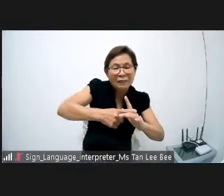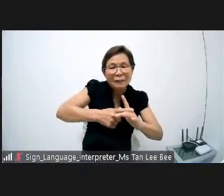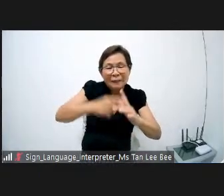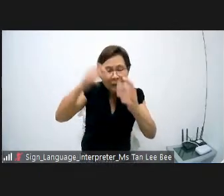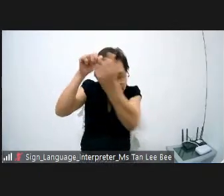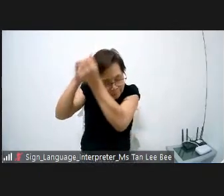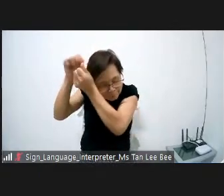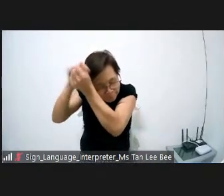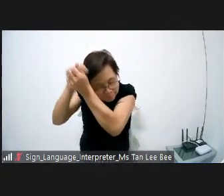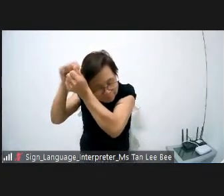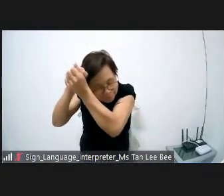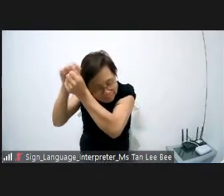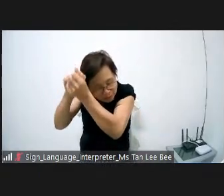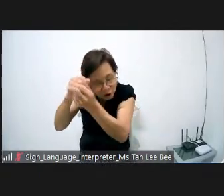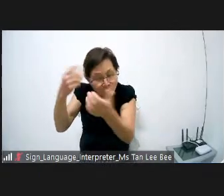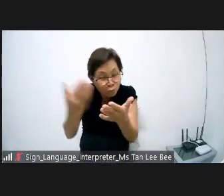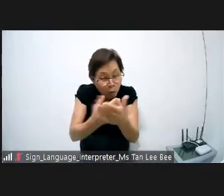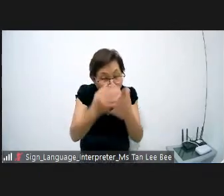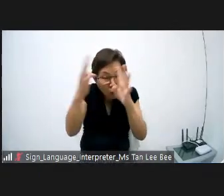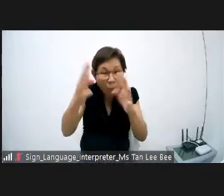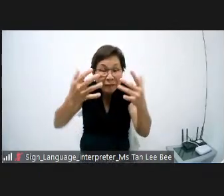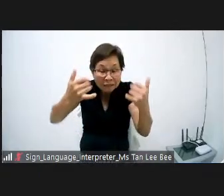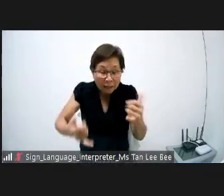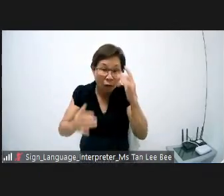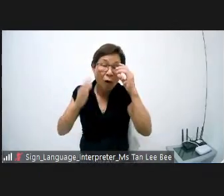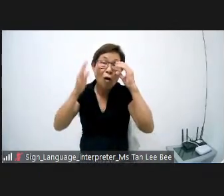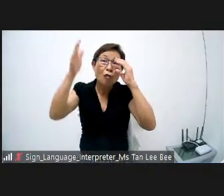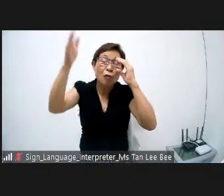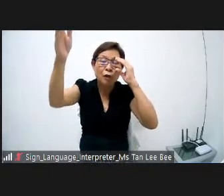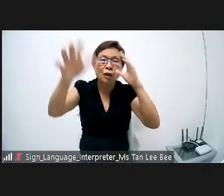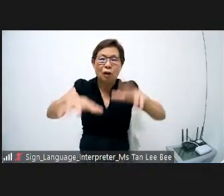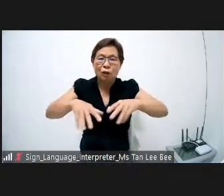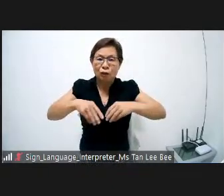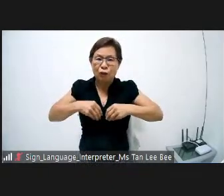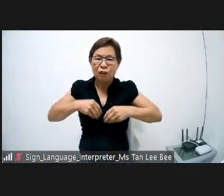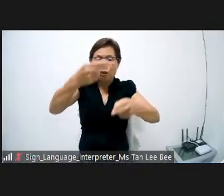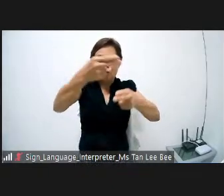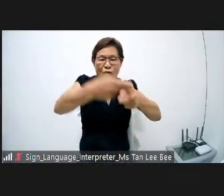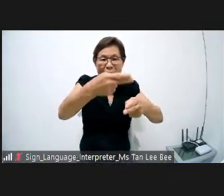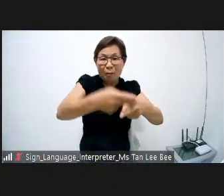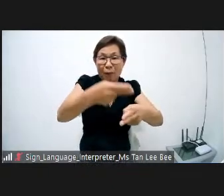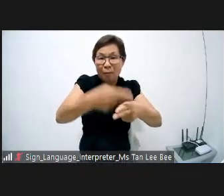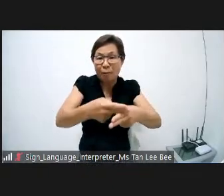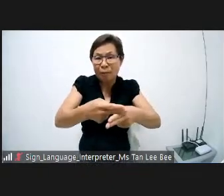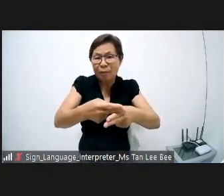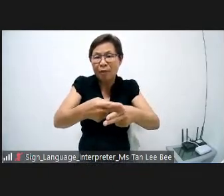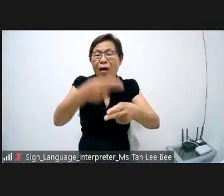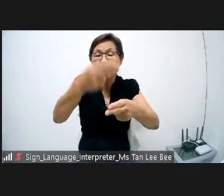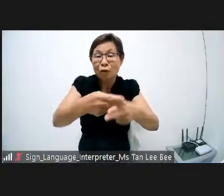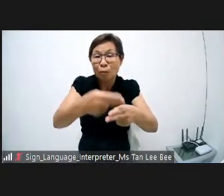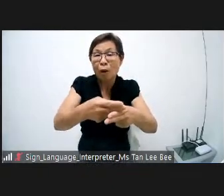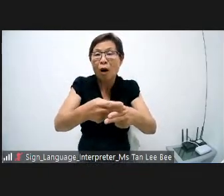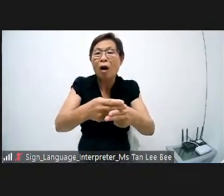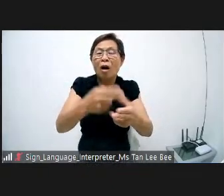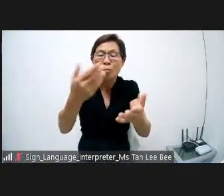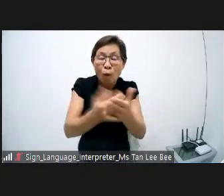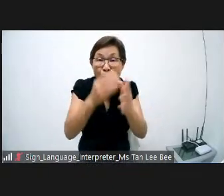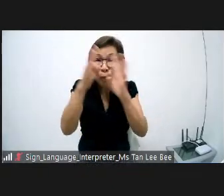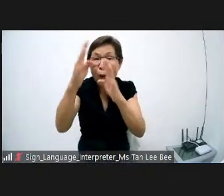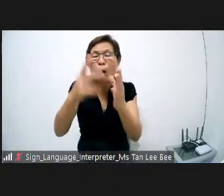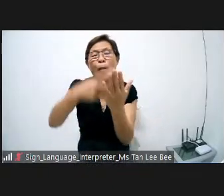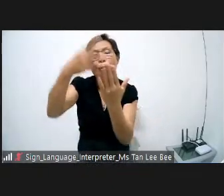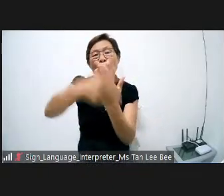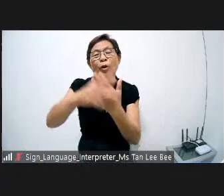your innovation projects now. Looking forward to receive your nomination innovation project next year. Please